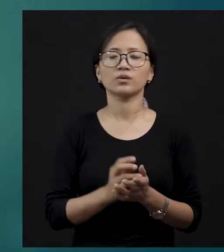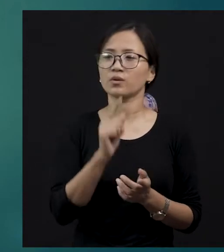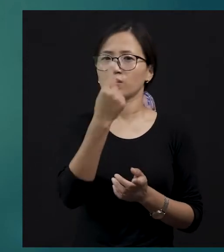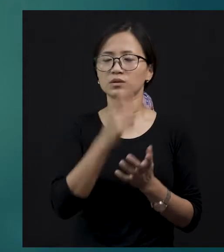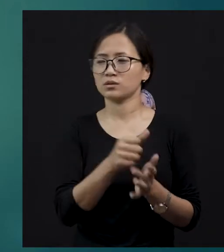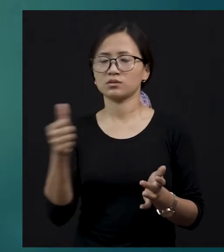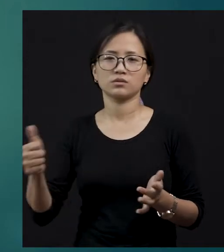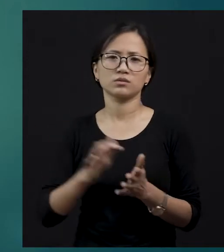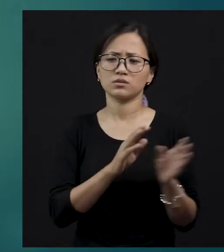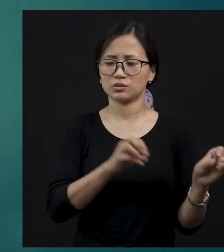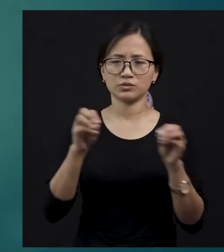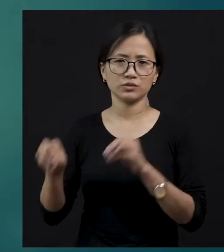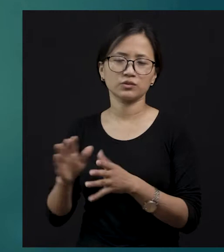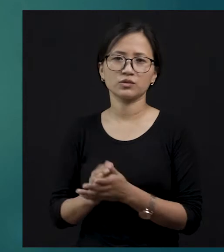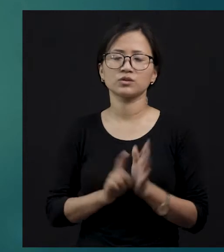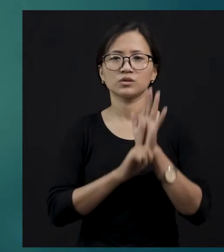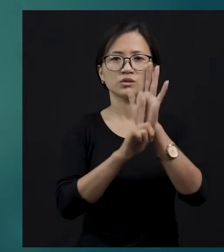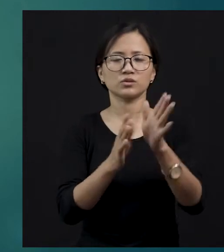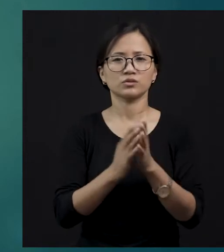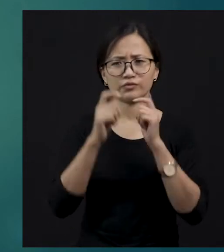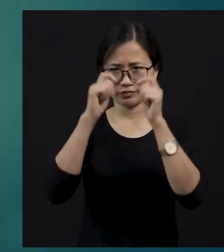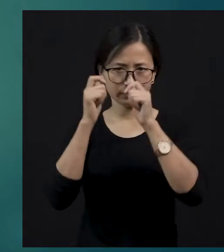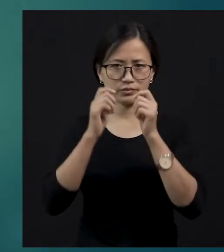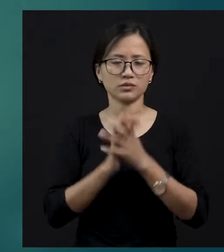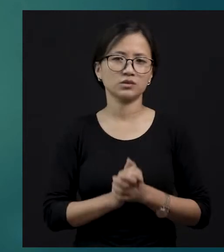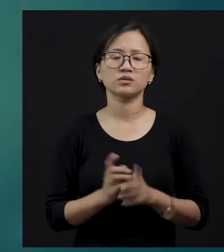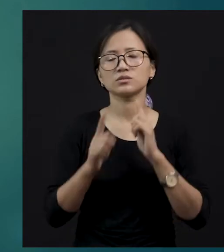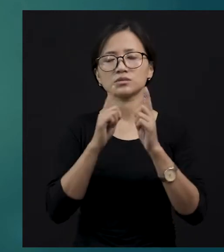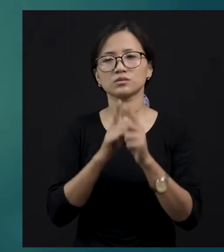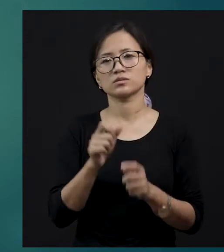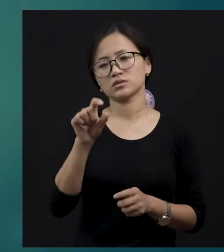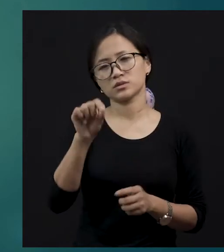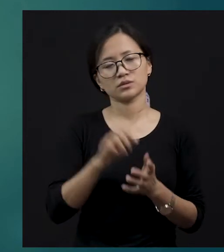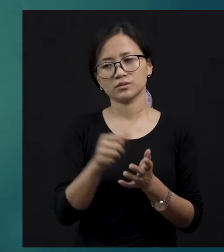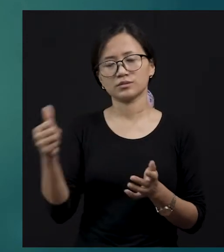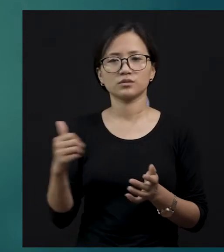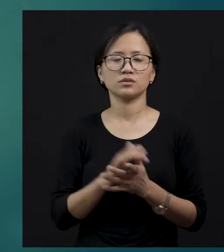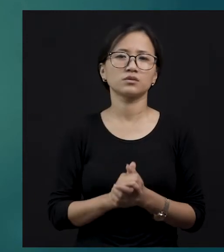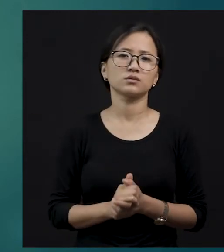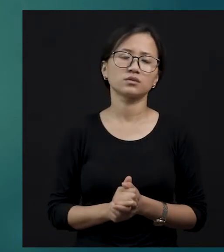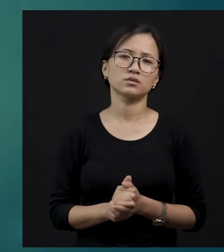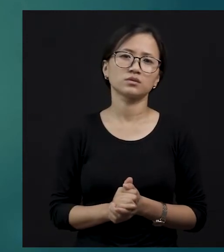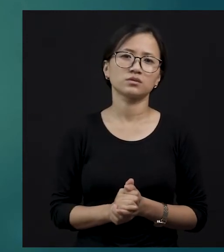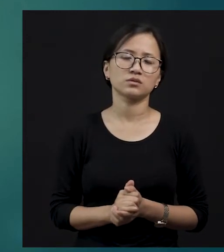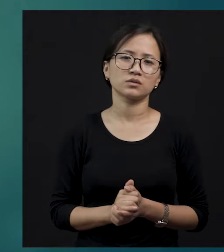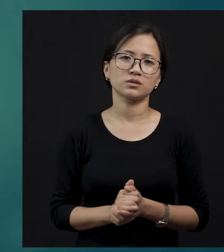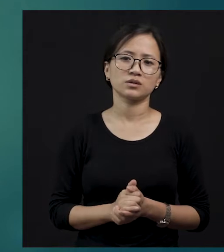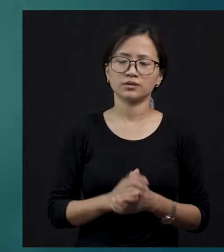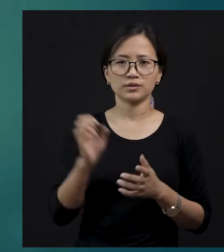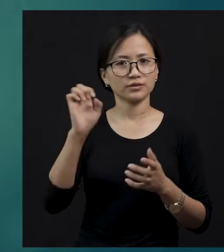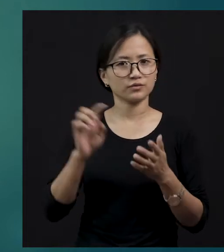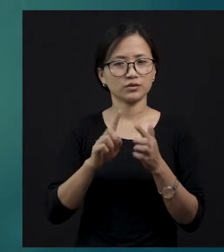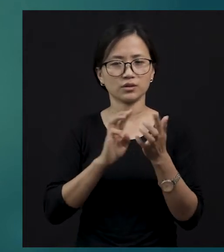talk, or we make movements, we show facial expressions and talk to each other, isn't it? And so likewise, even the